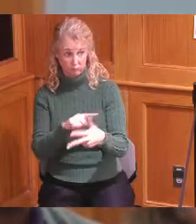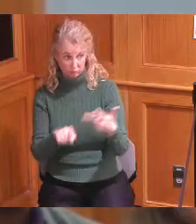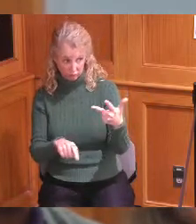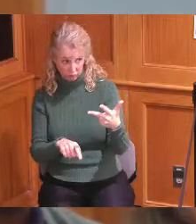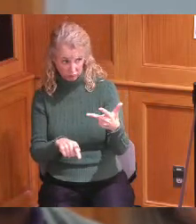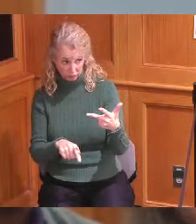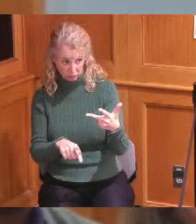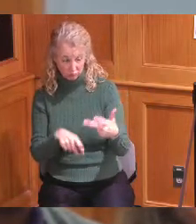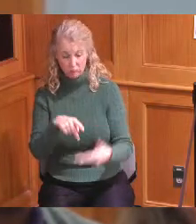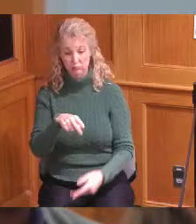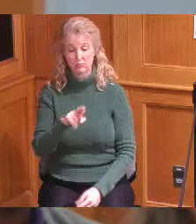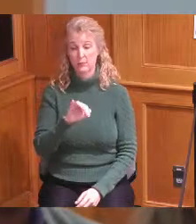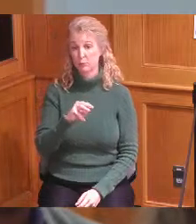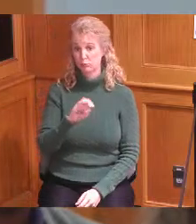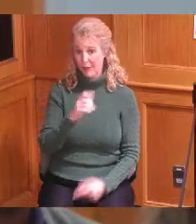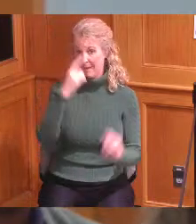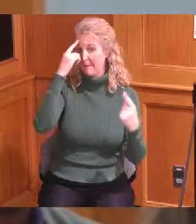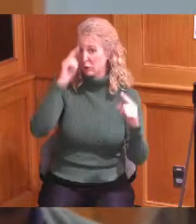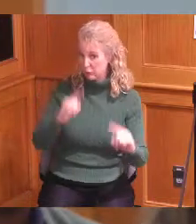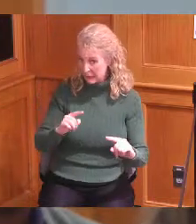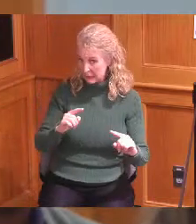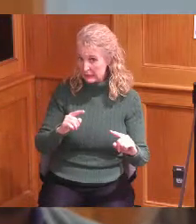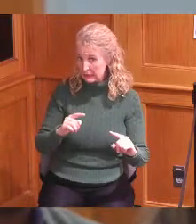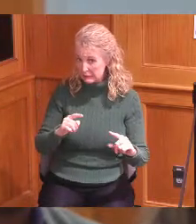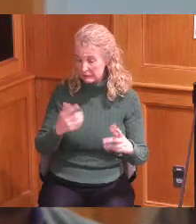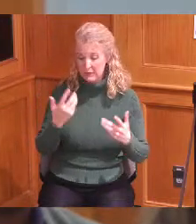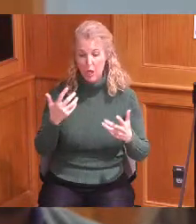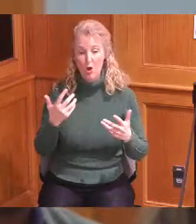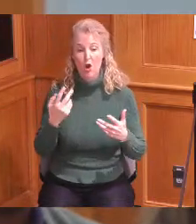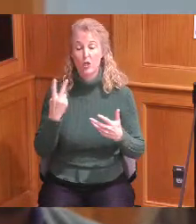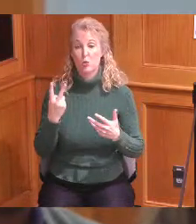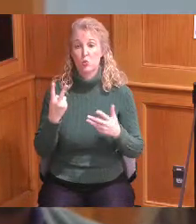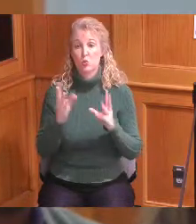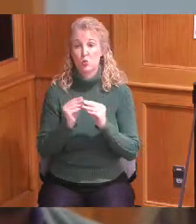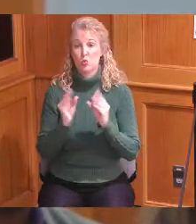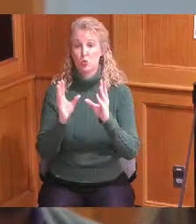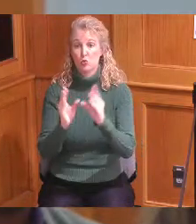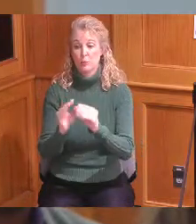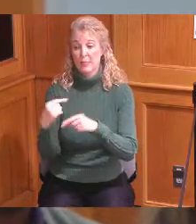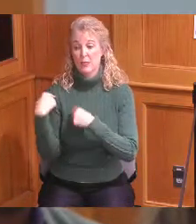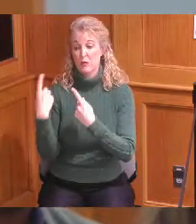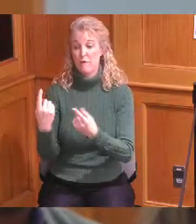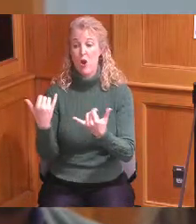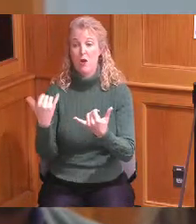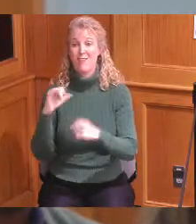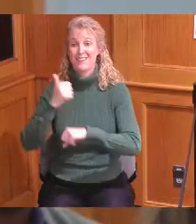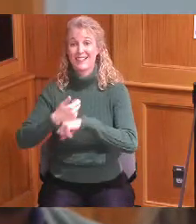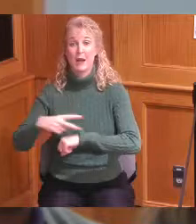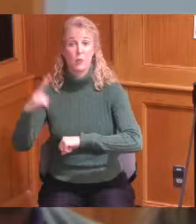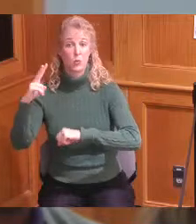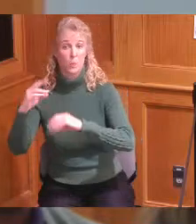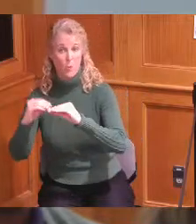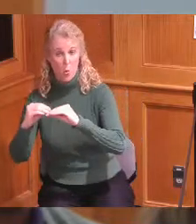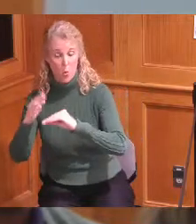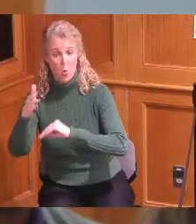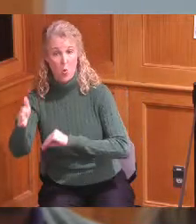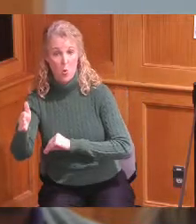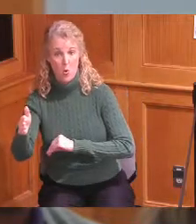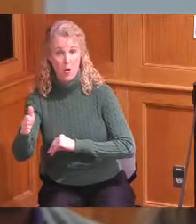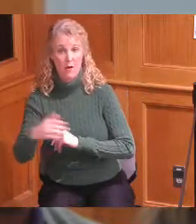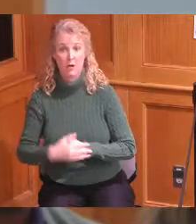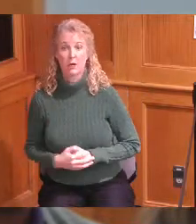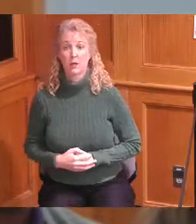primes that agree to do that, I have them. Well, I've already done 2 sessions, and I'm in the process of doing 2 more.